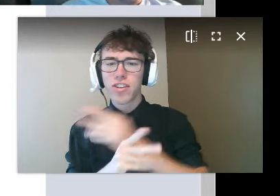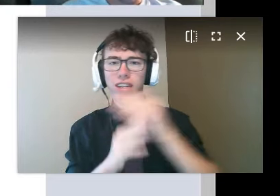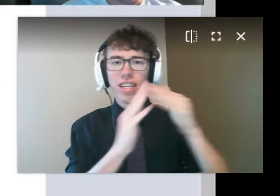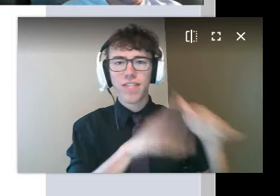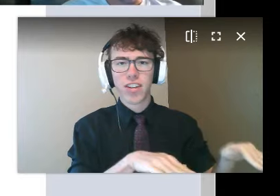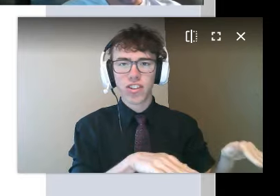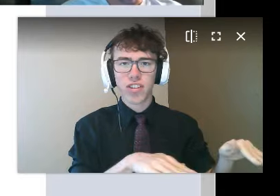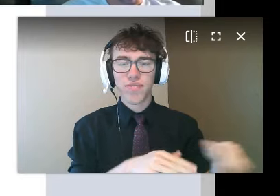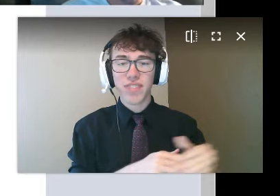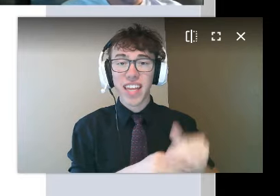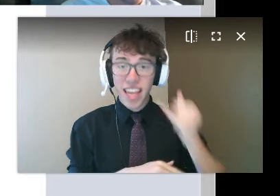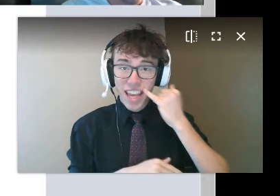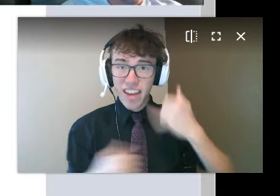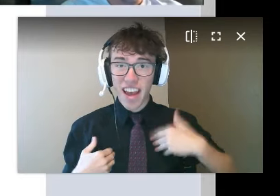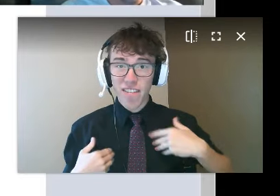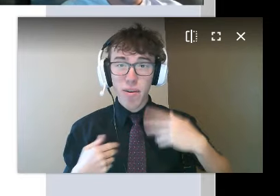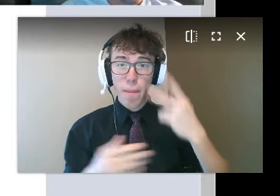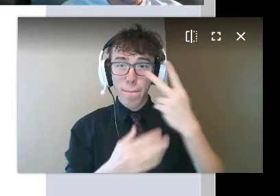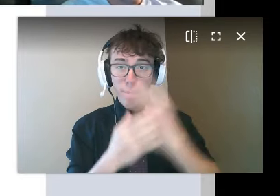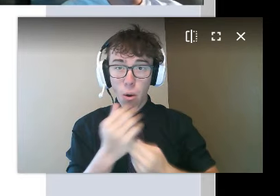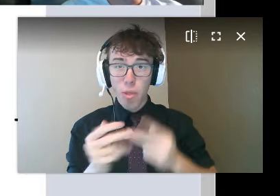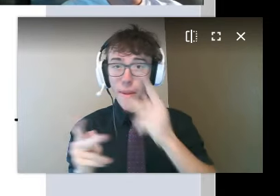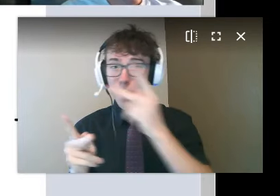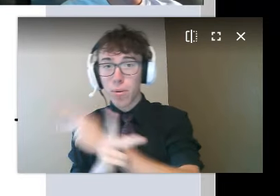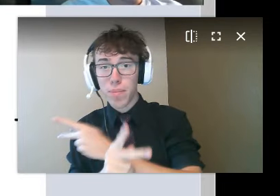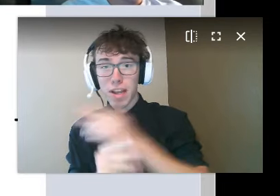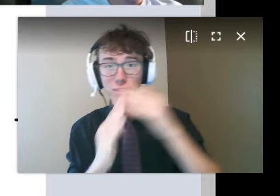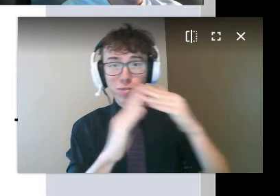left to right.